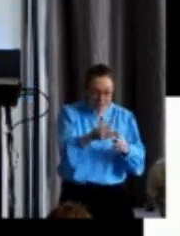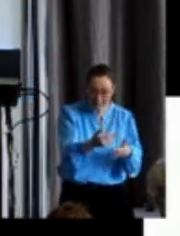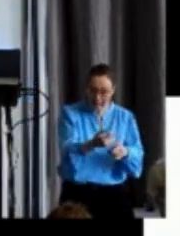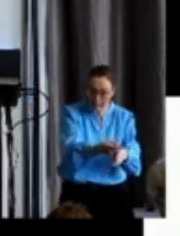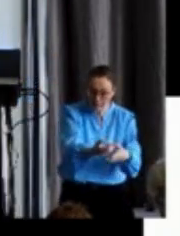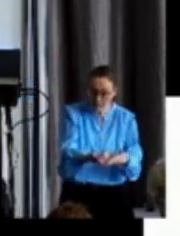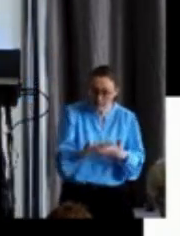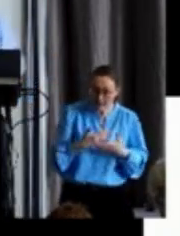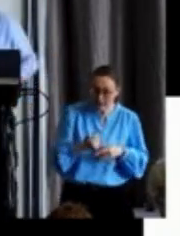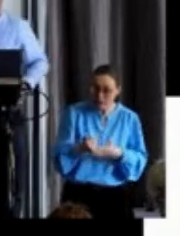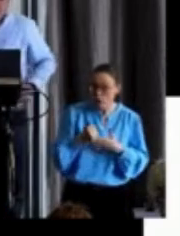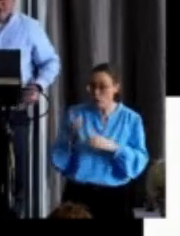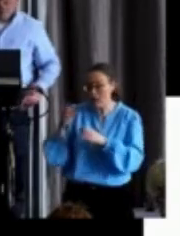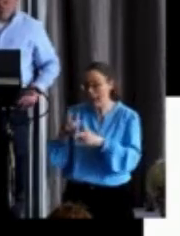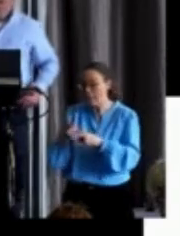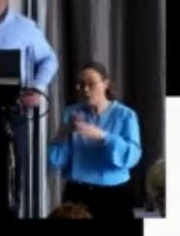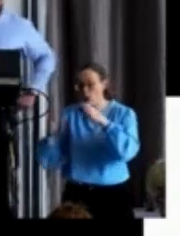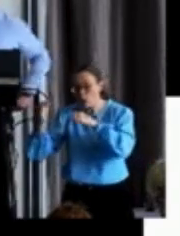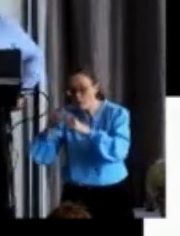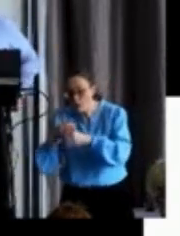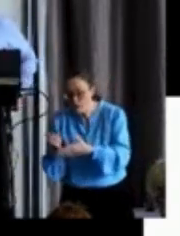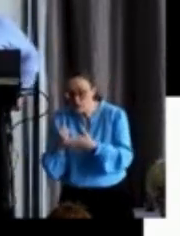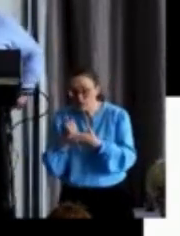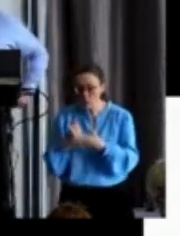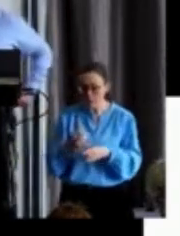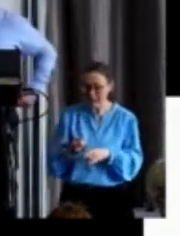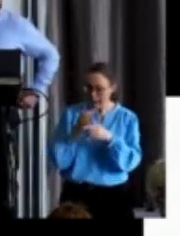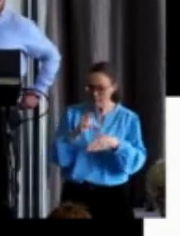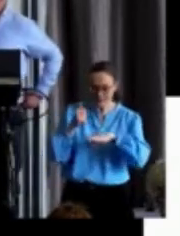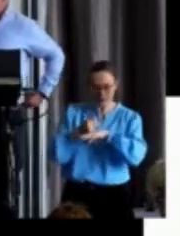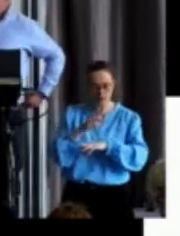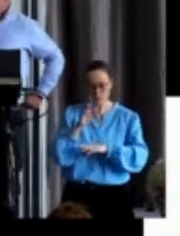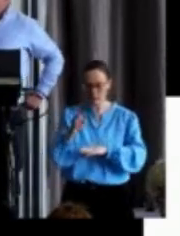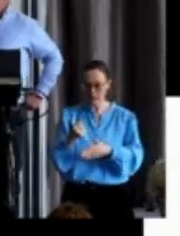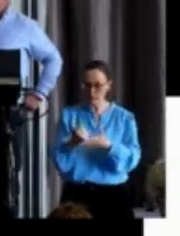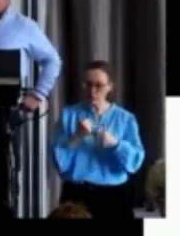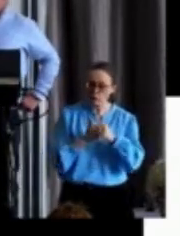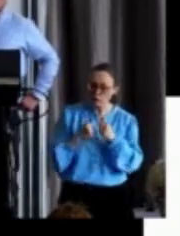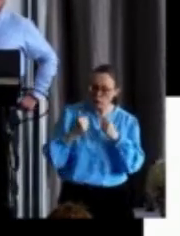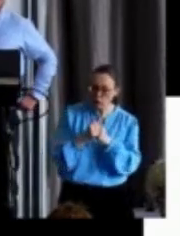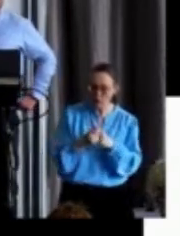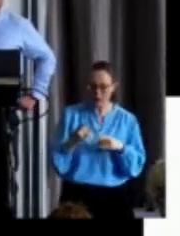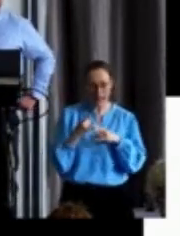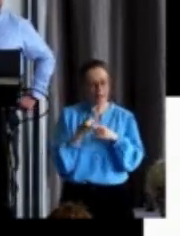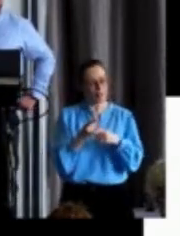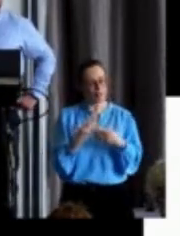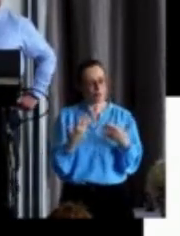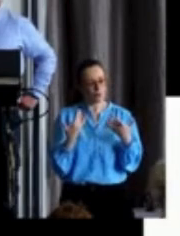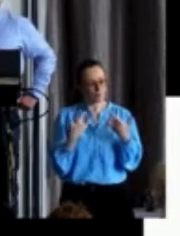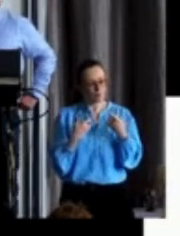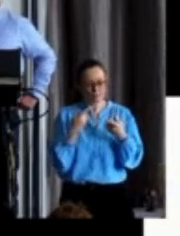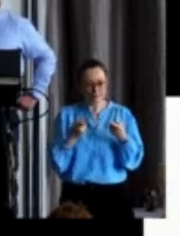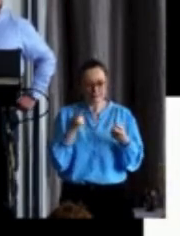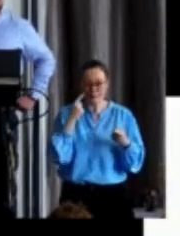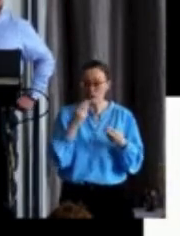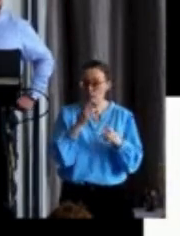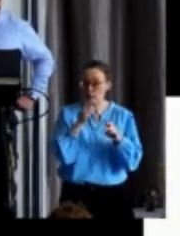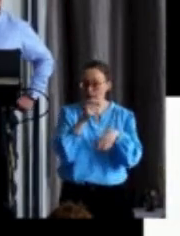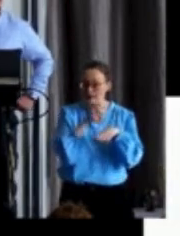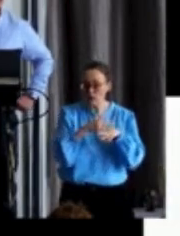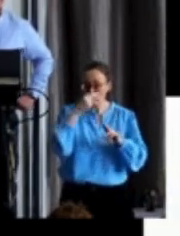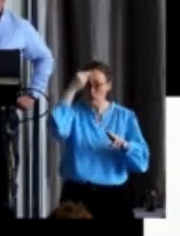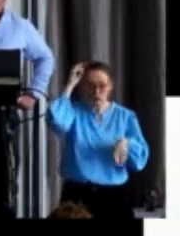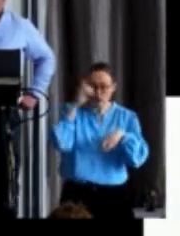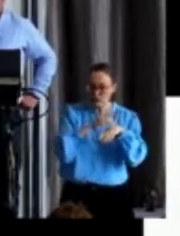sort of support structures around for you, and sort of help you get to see people like your neurologists and things like